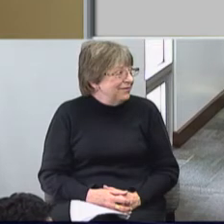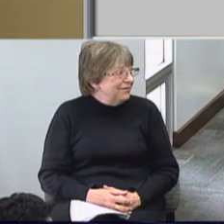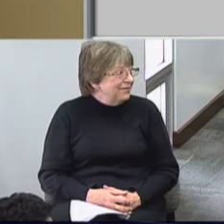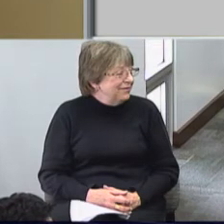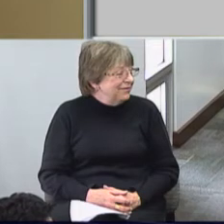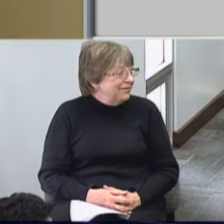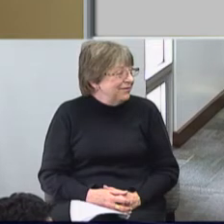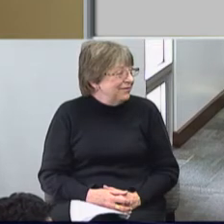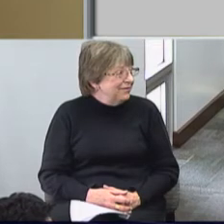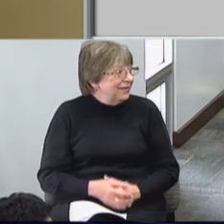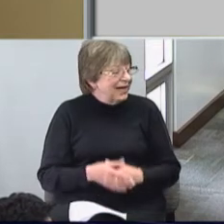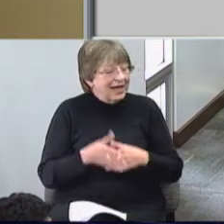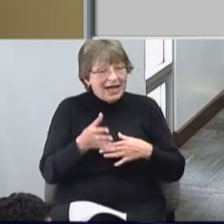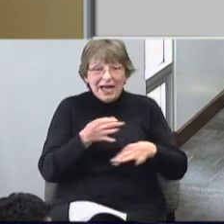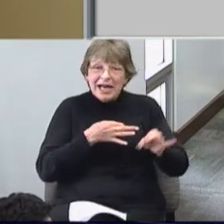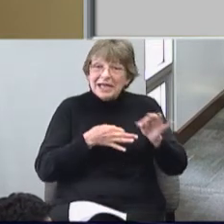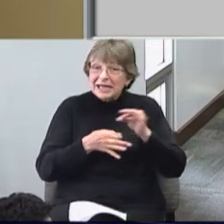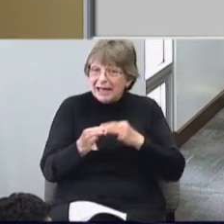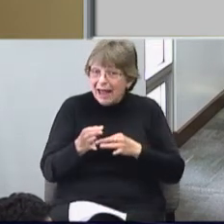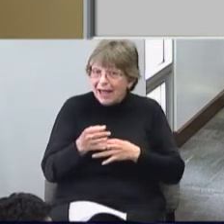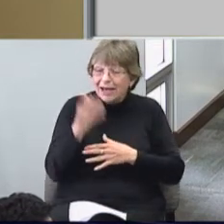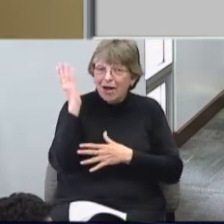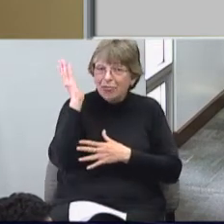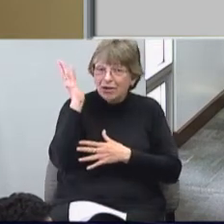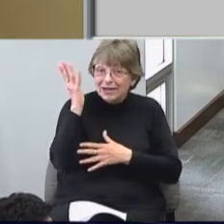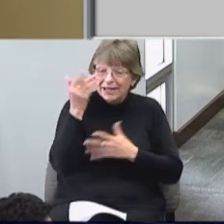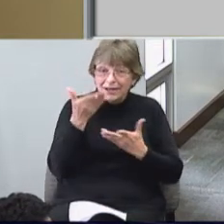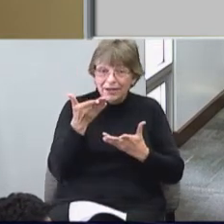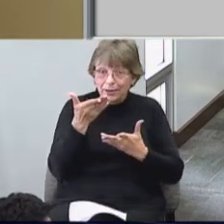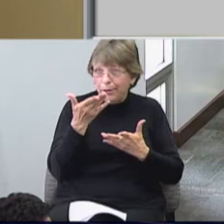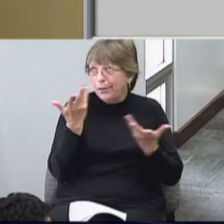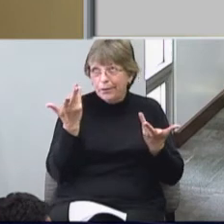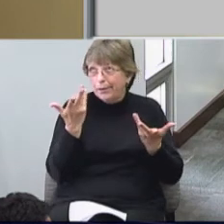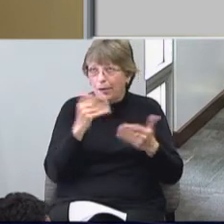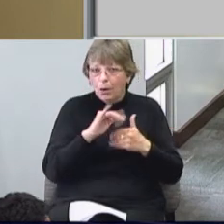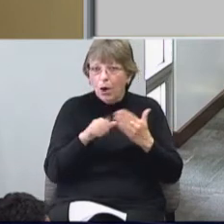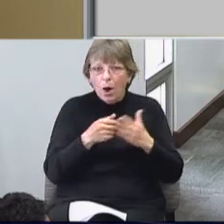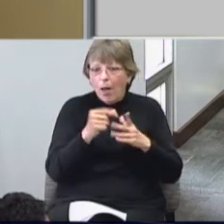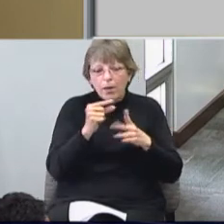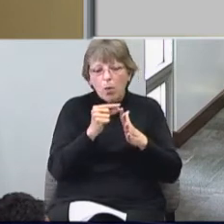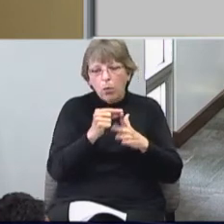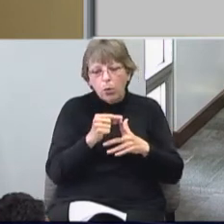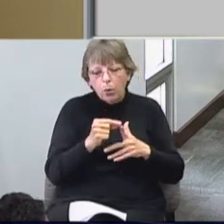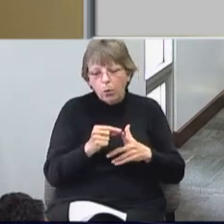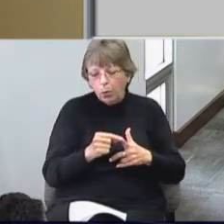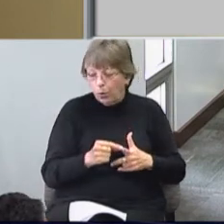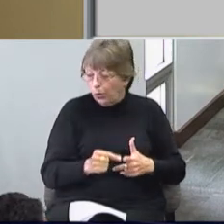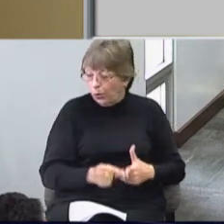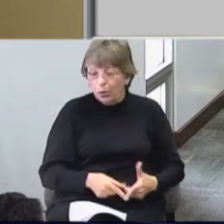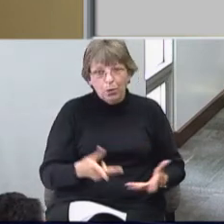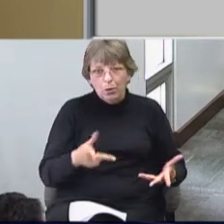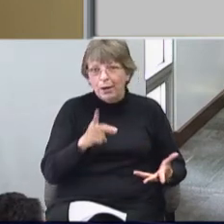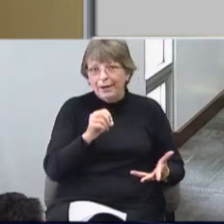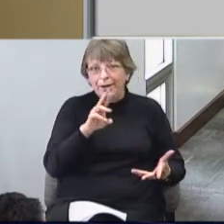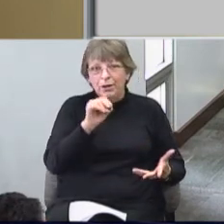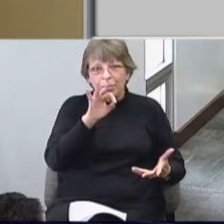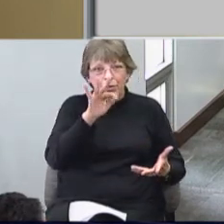Rather than presenting to you a set of guidelines in draft form,